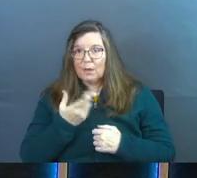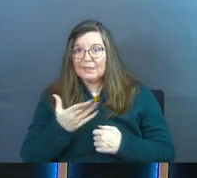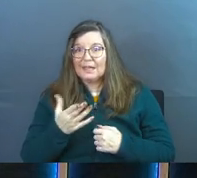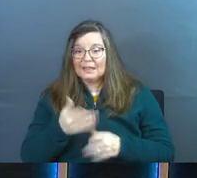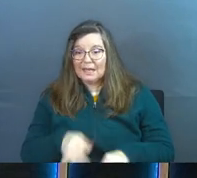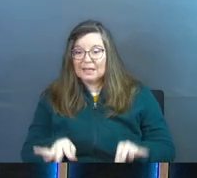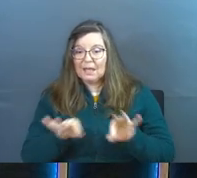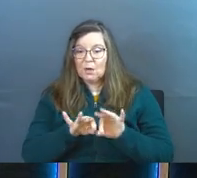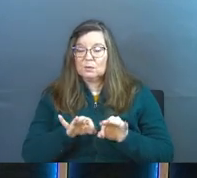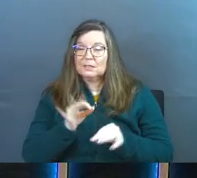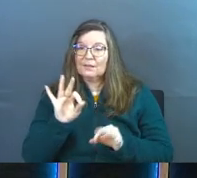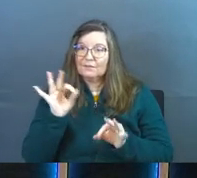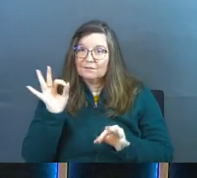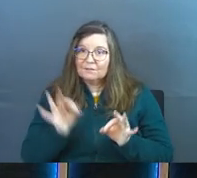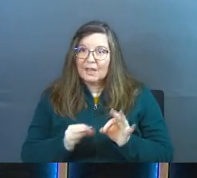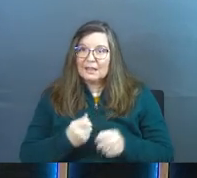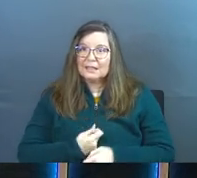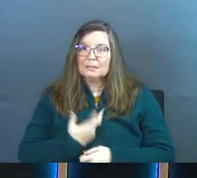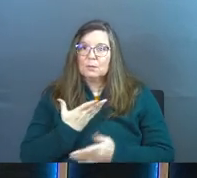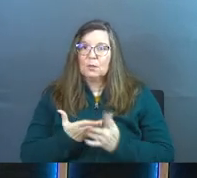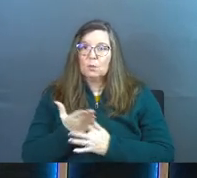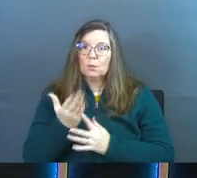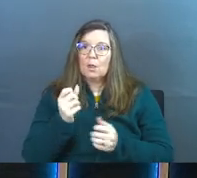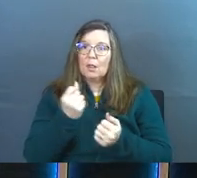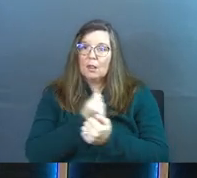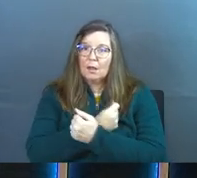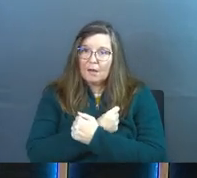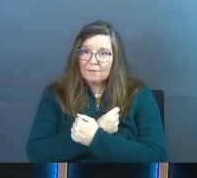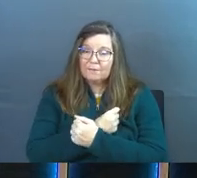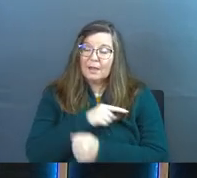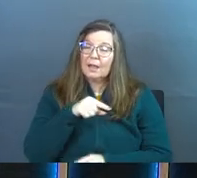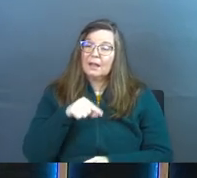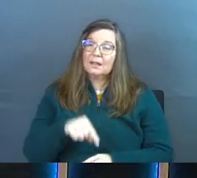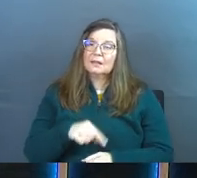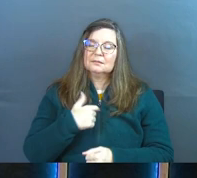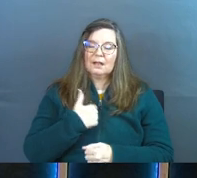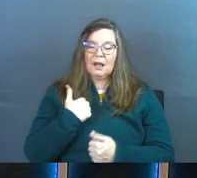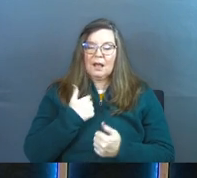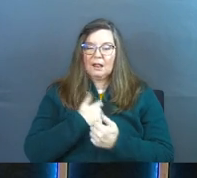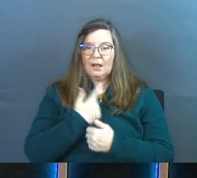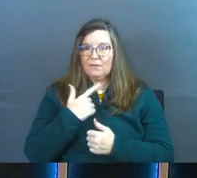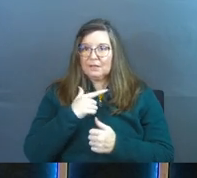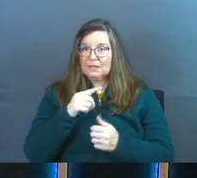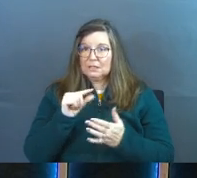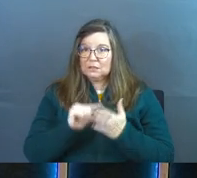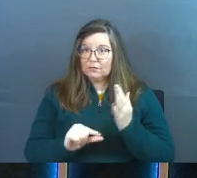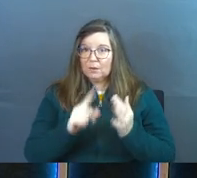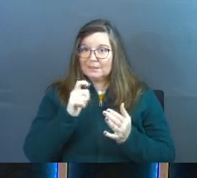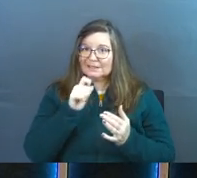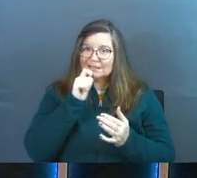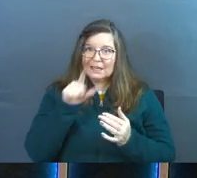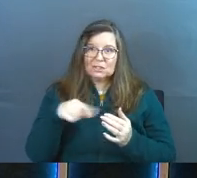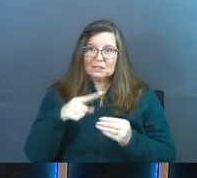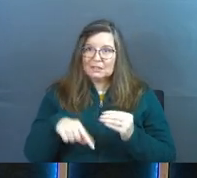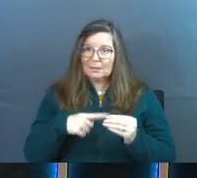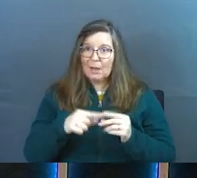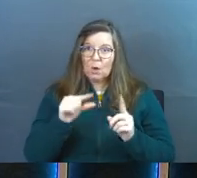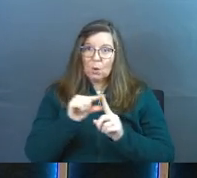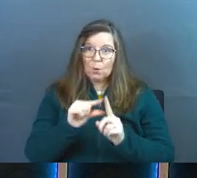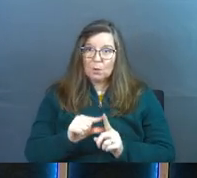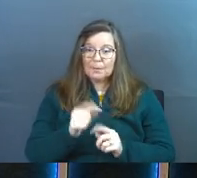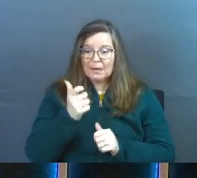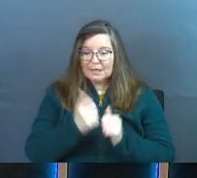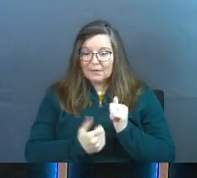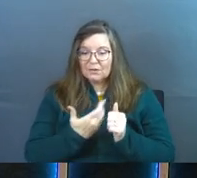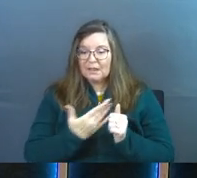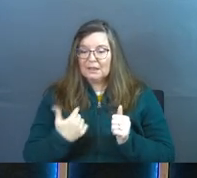thing that counts is faith expressing itself through love. And this, I love this verse here because it's not just about our words. It's about